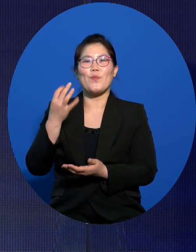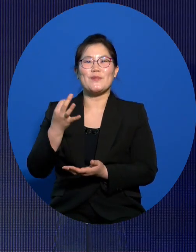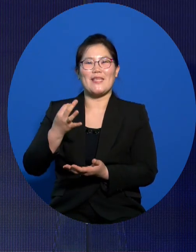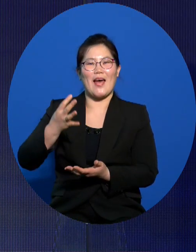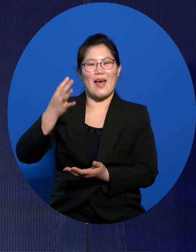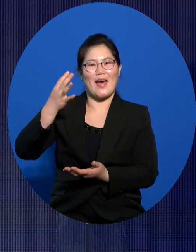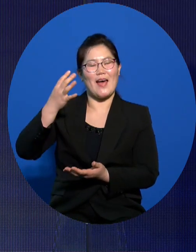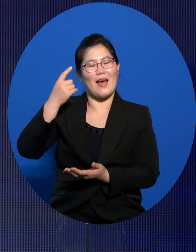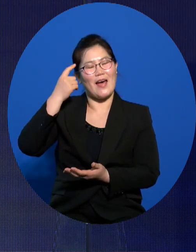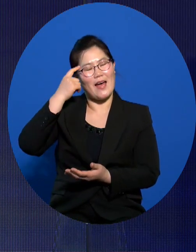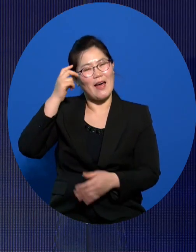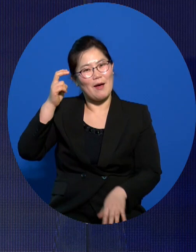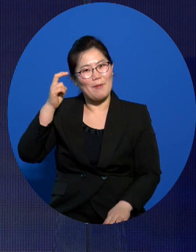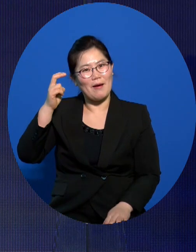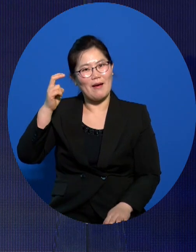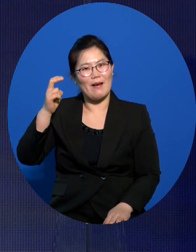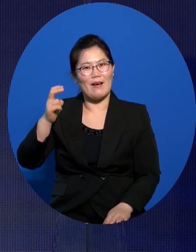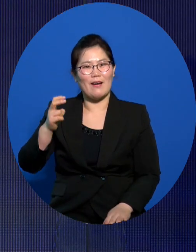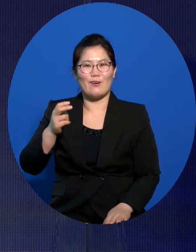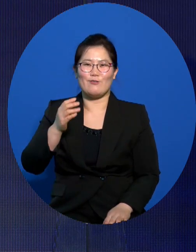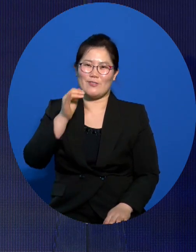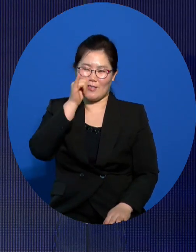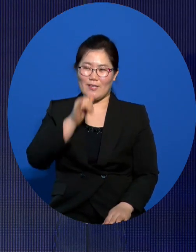is so expensive,